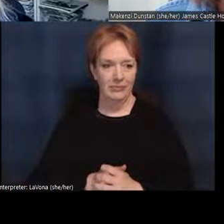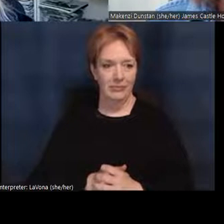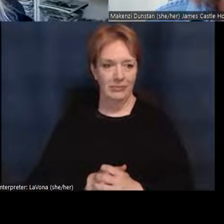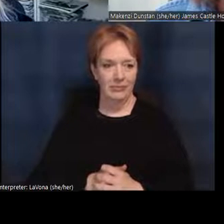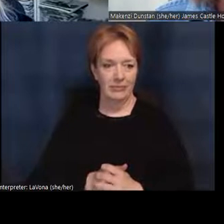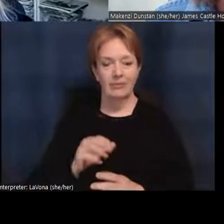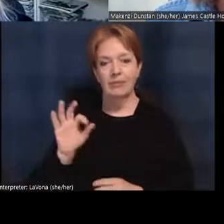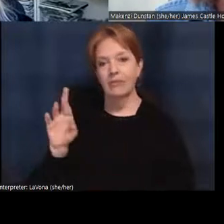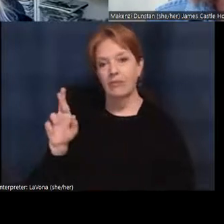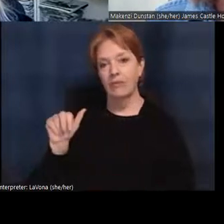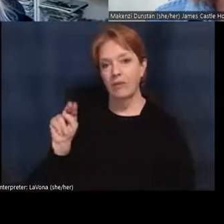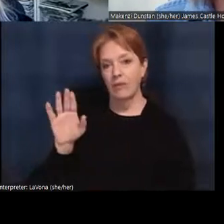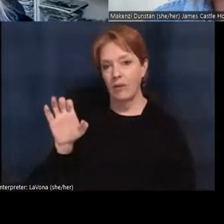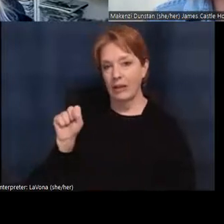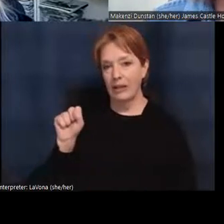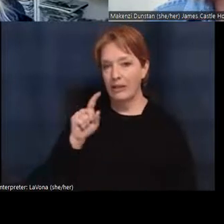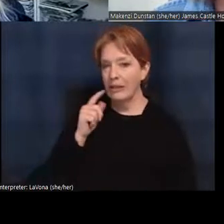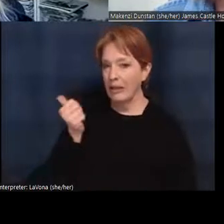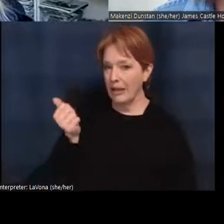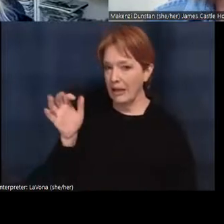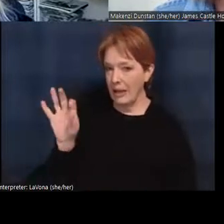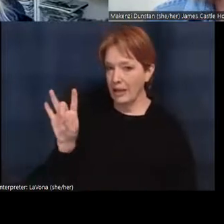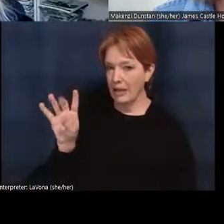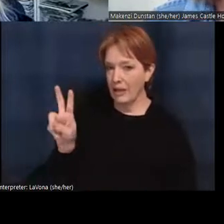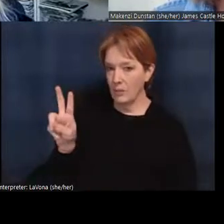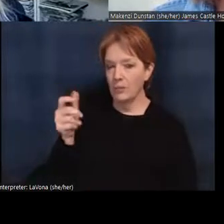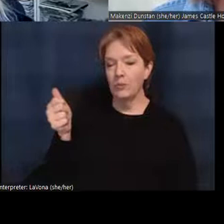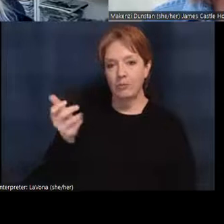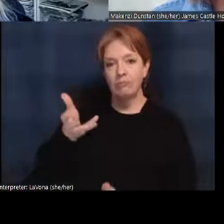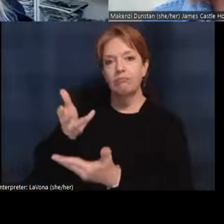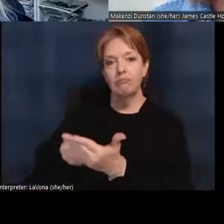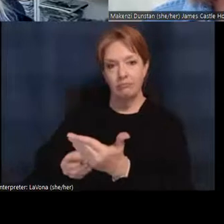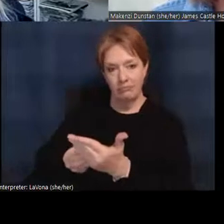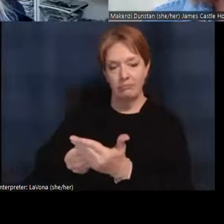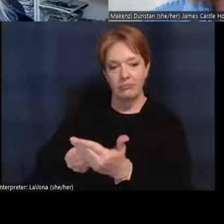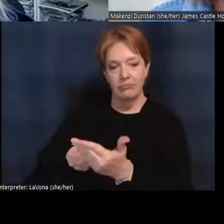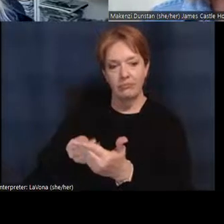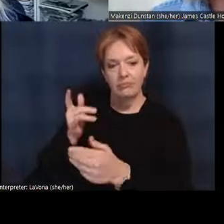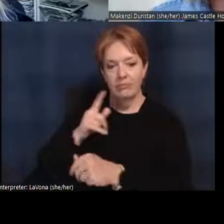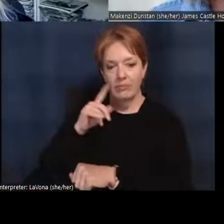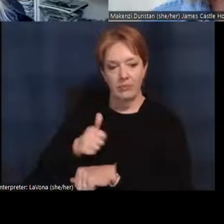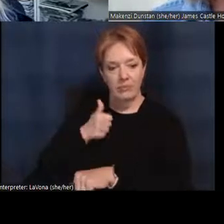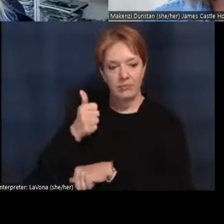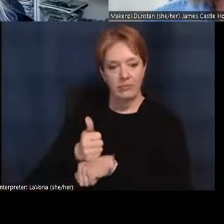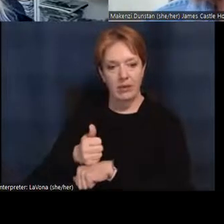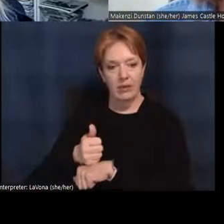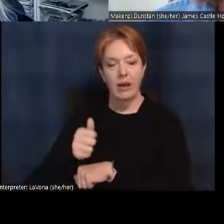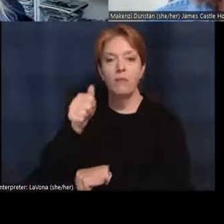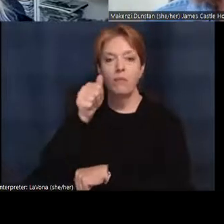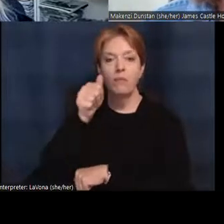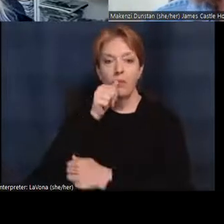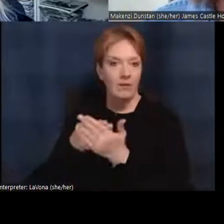It was 1982 when Ann Norton died, and it was established as a private foundation at